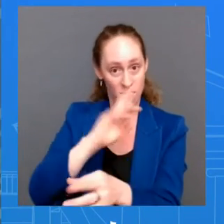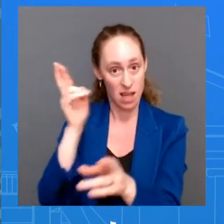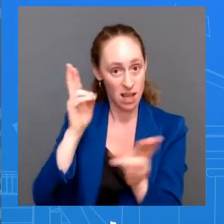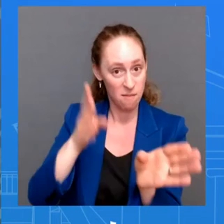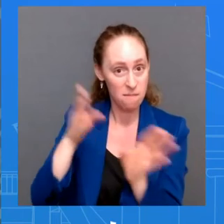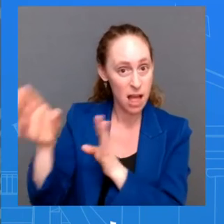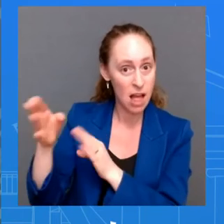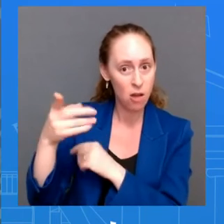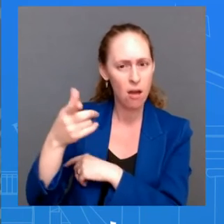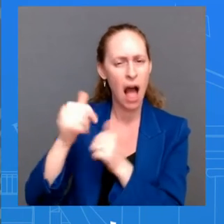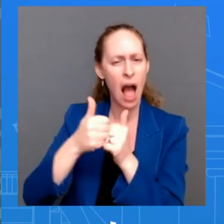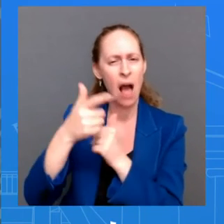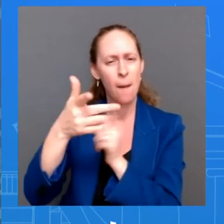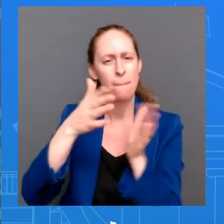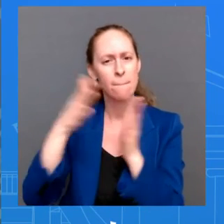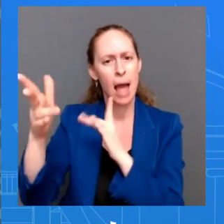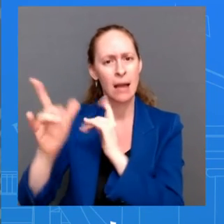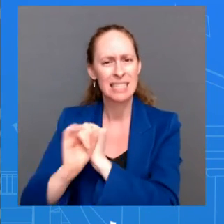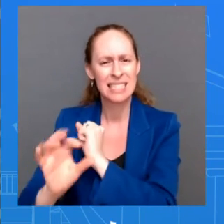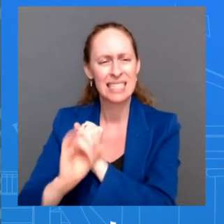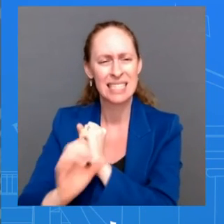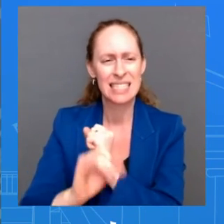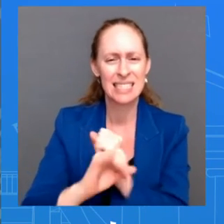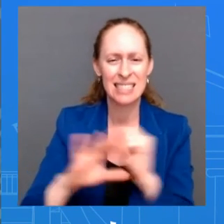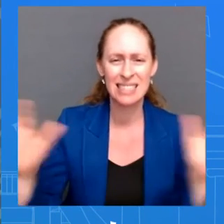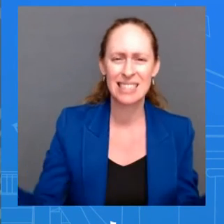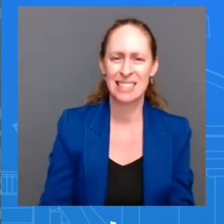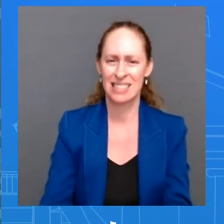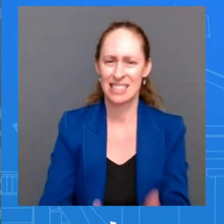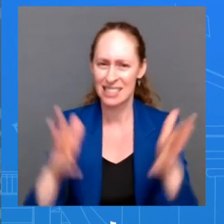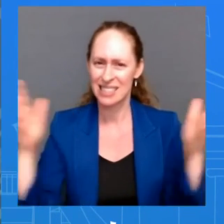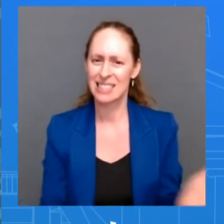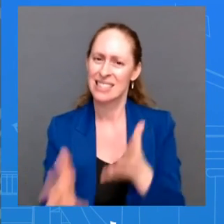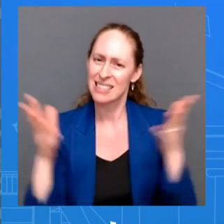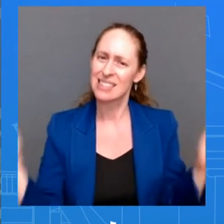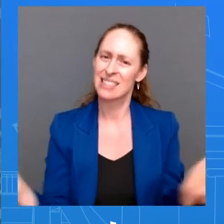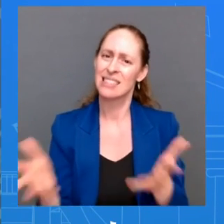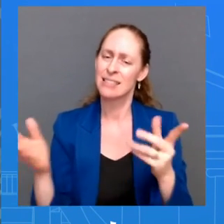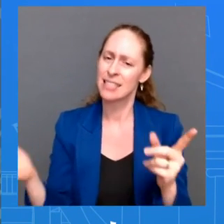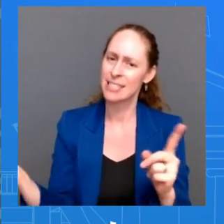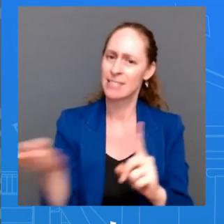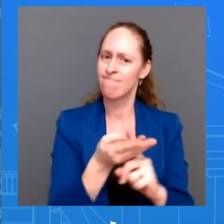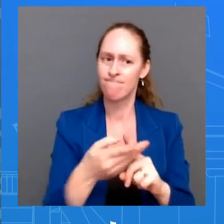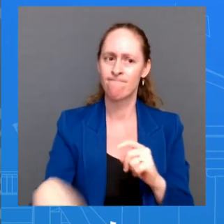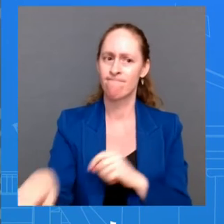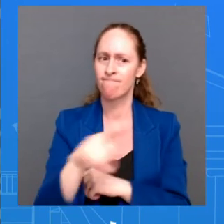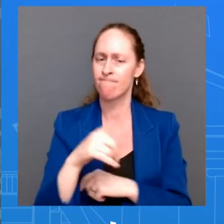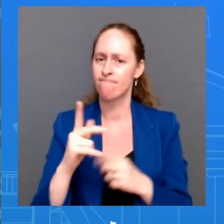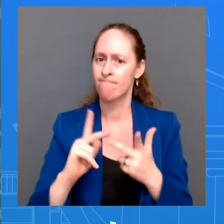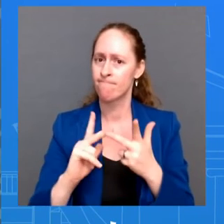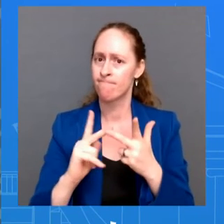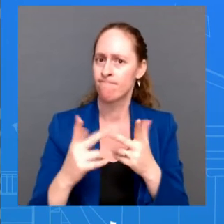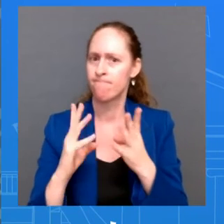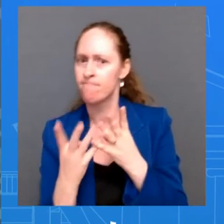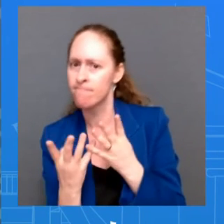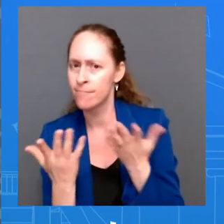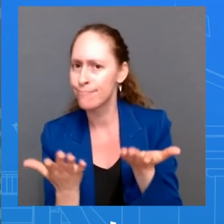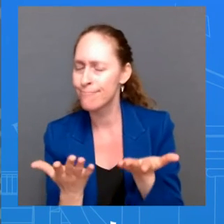is something that we have planned for, and we have been very clear about needing the funding to